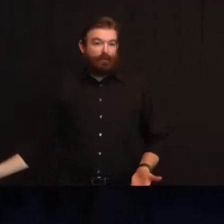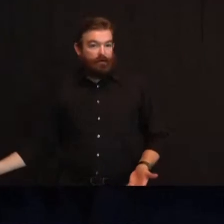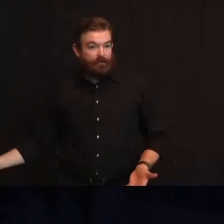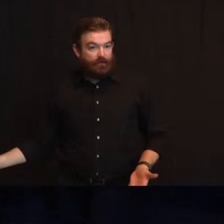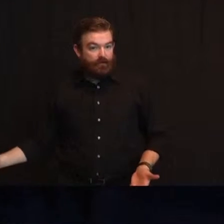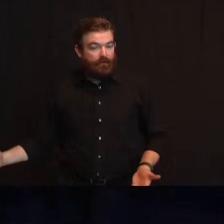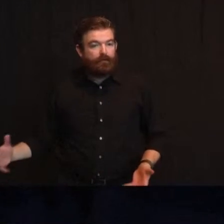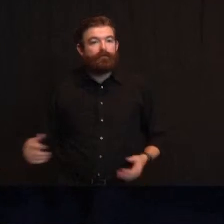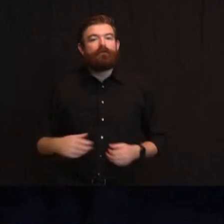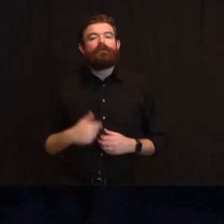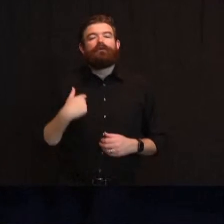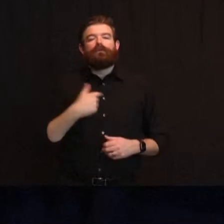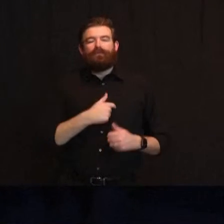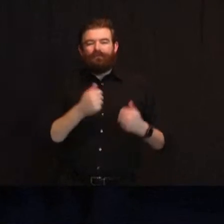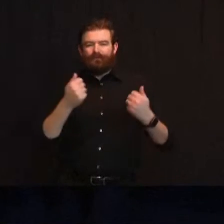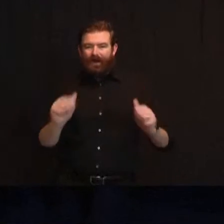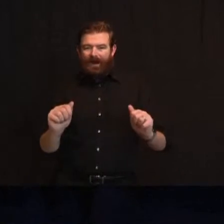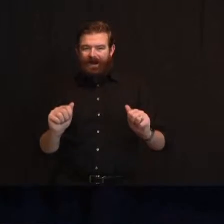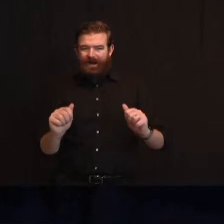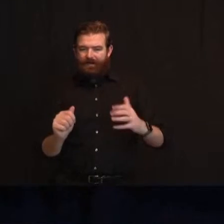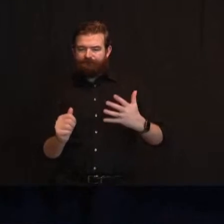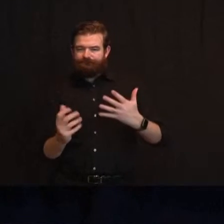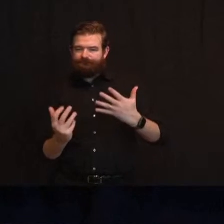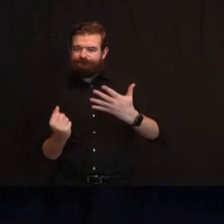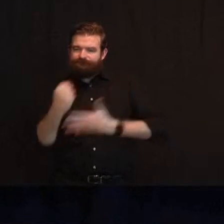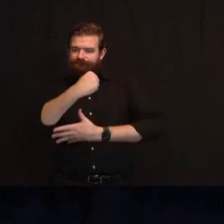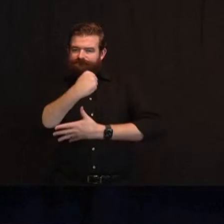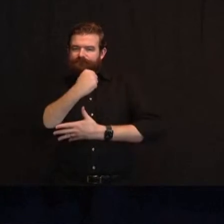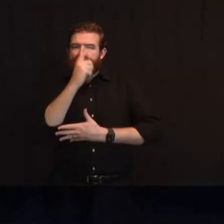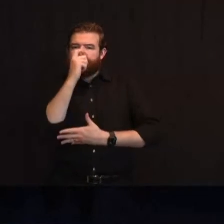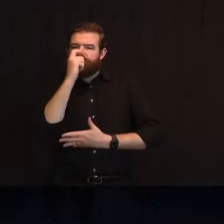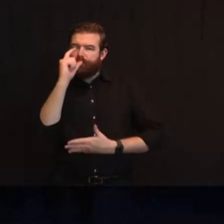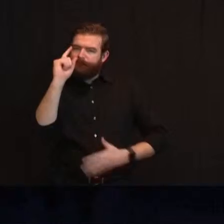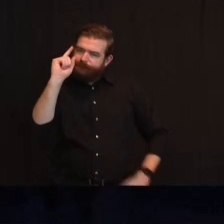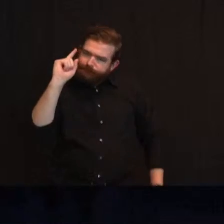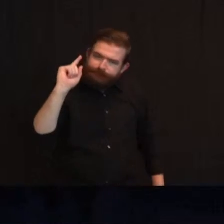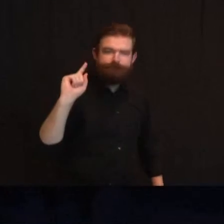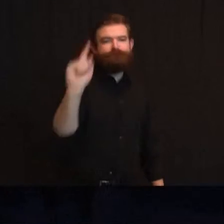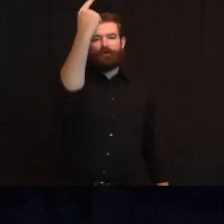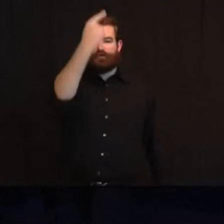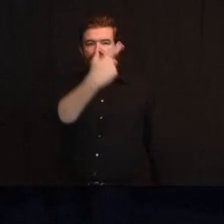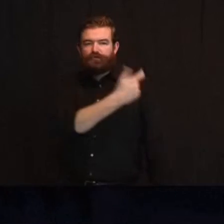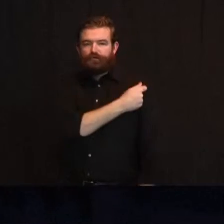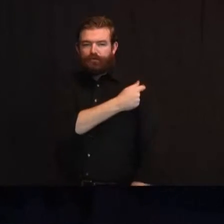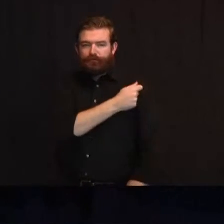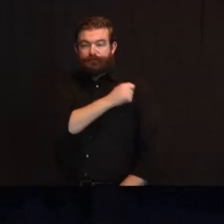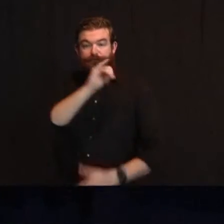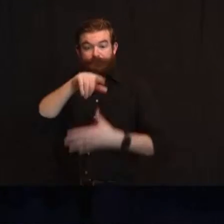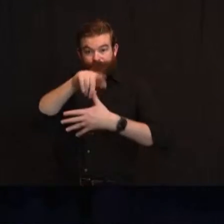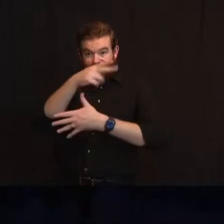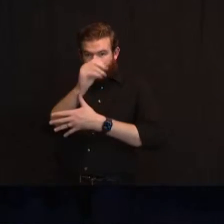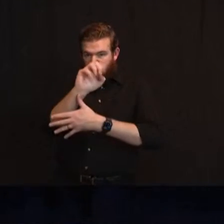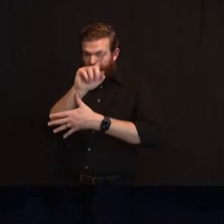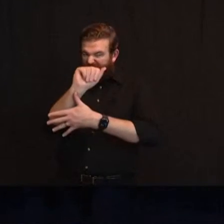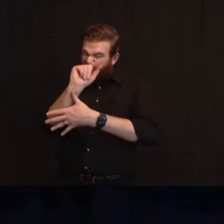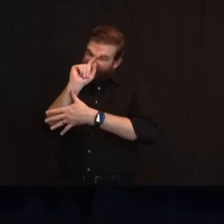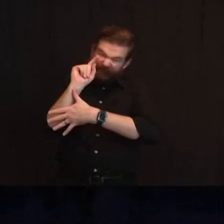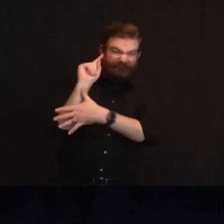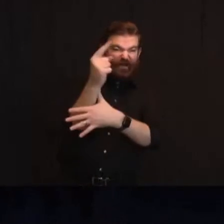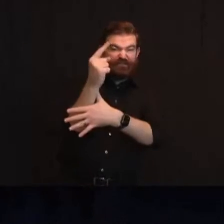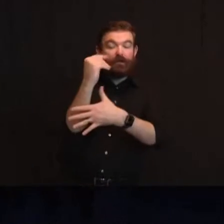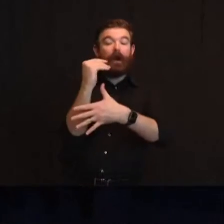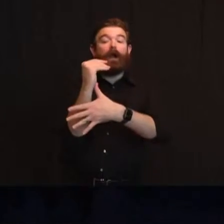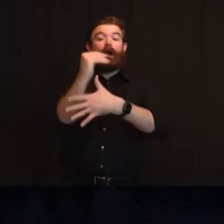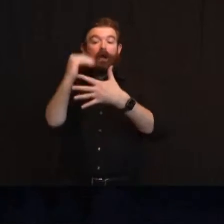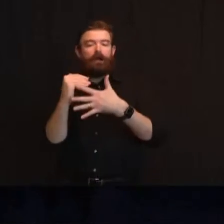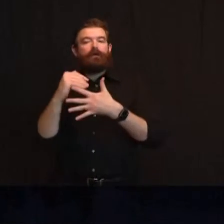Phase 1B. They are guided by several ethical principles. First, to maximize